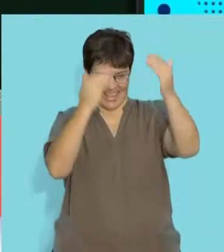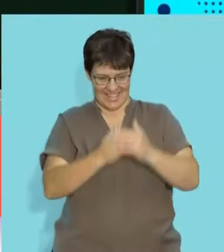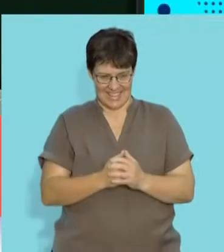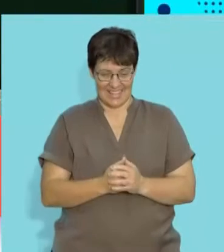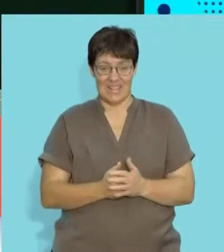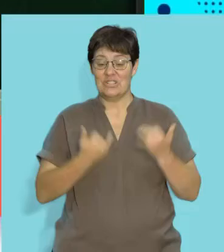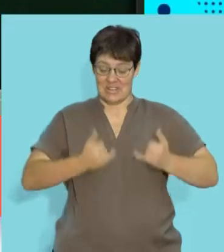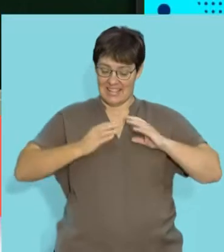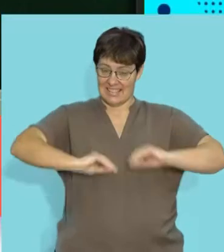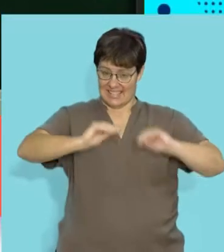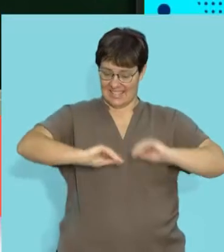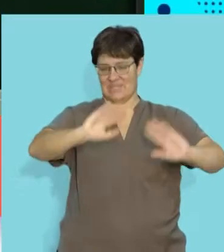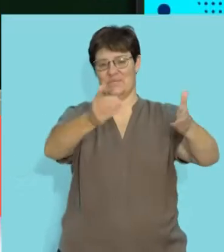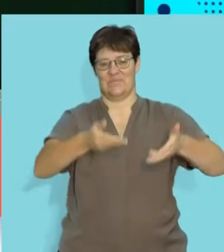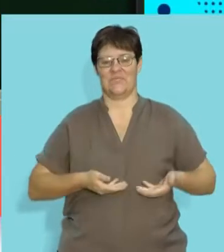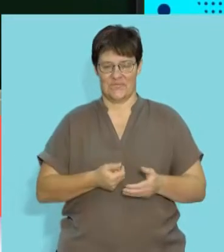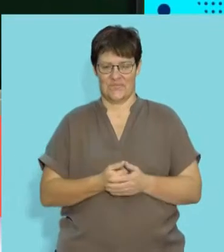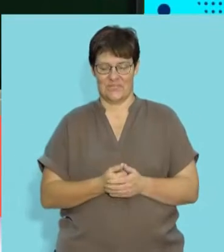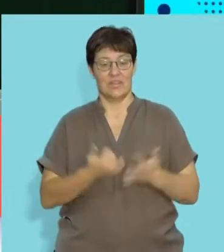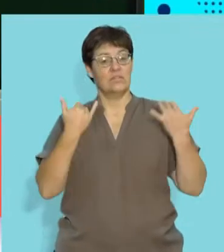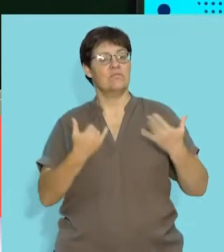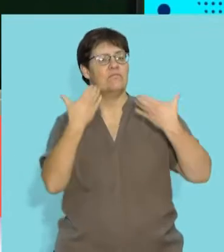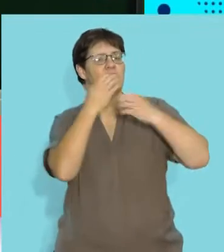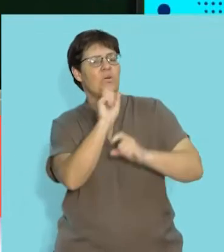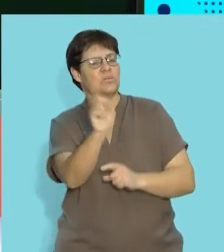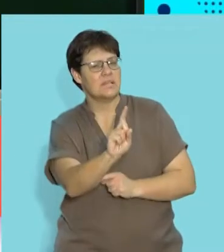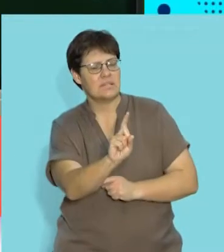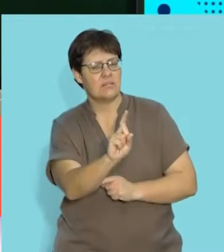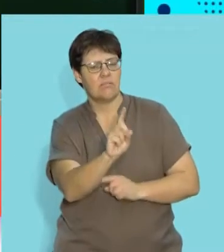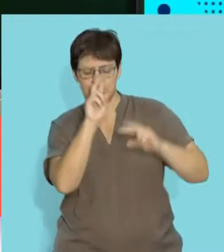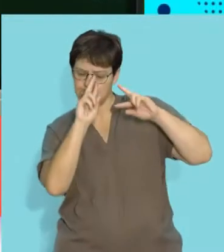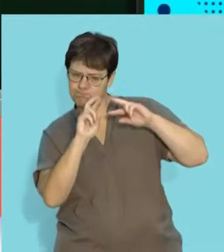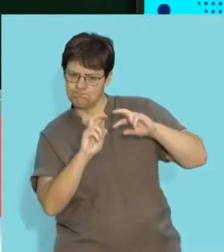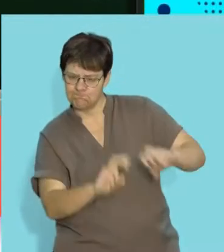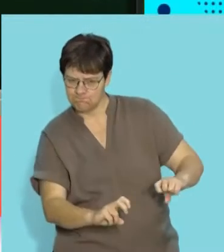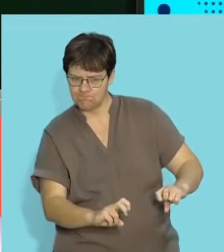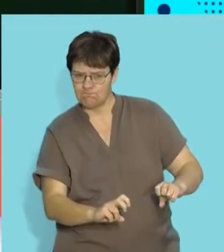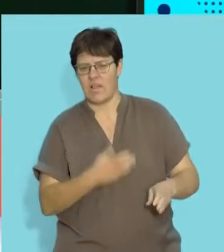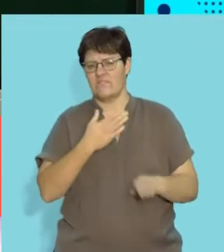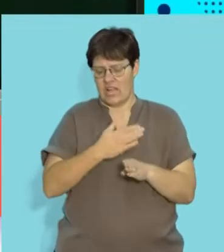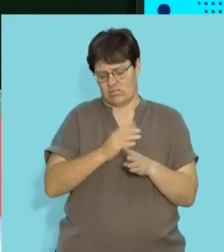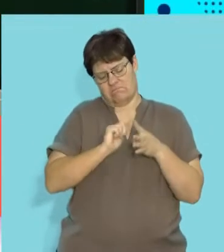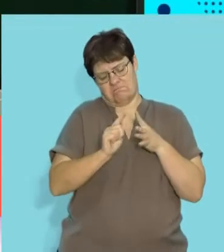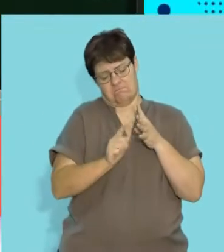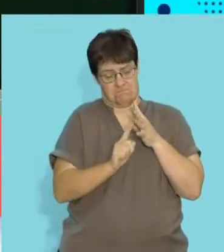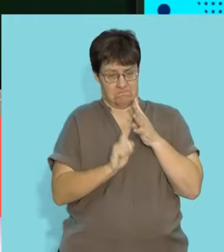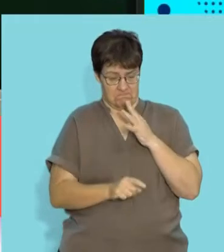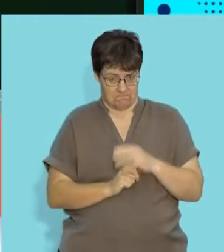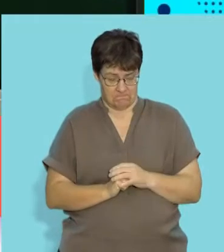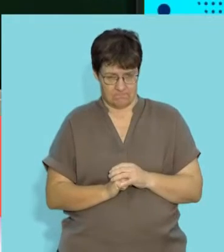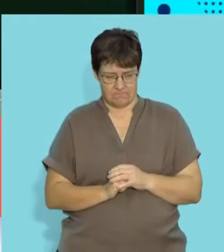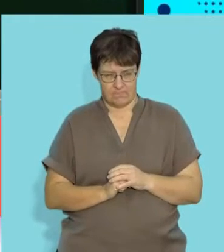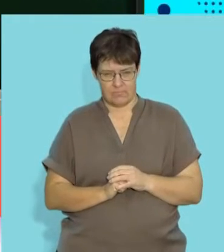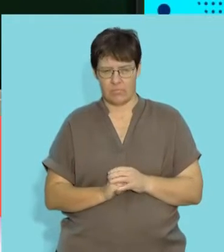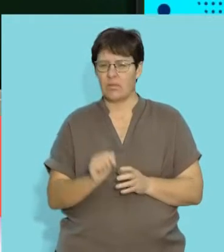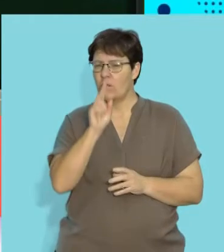Hi guys, welcome to today's lesson. So right now we are going to focus on exploring different functions, right? So we're